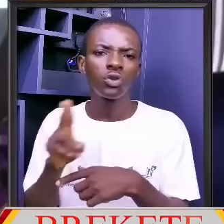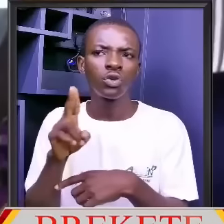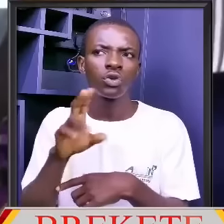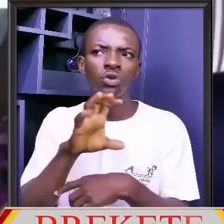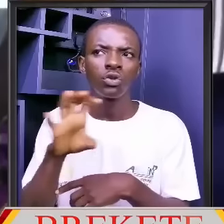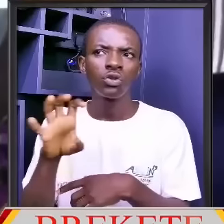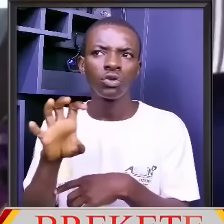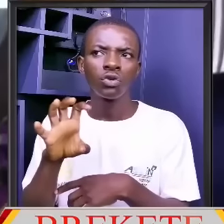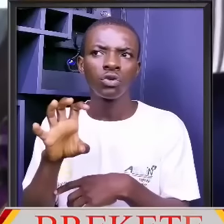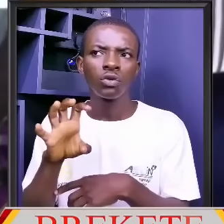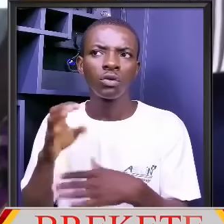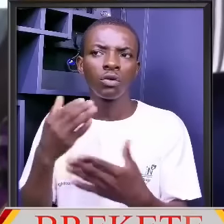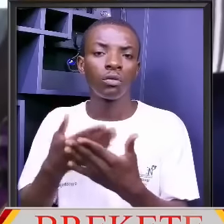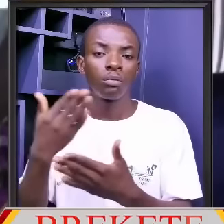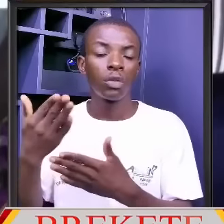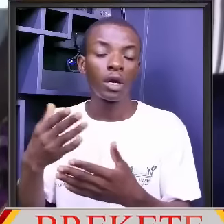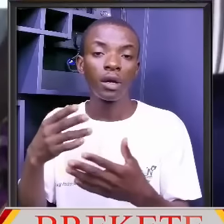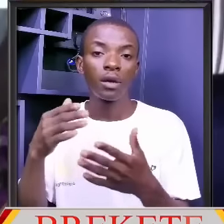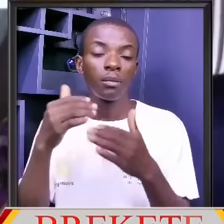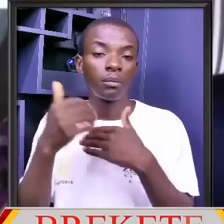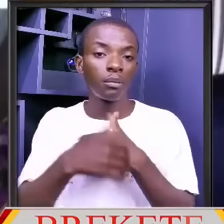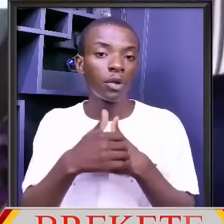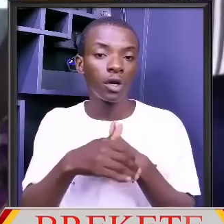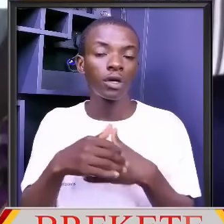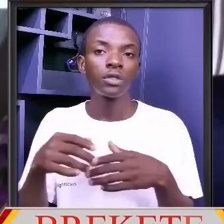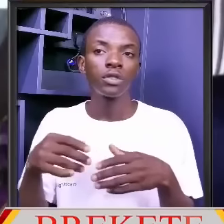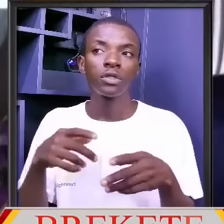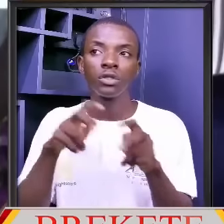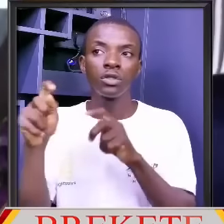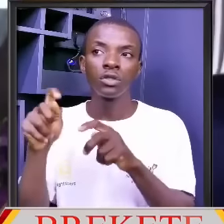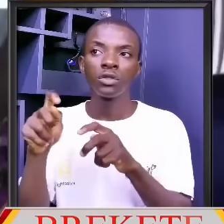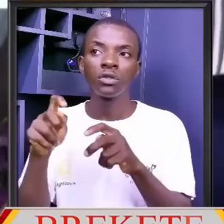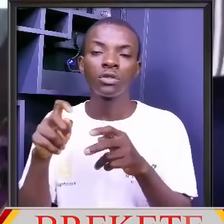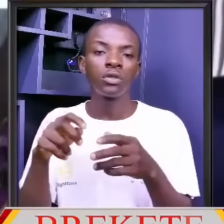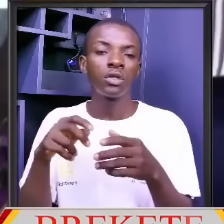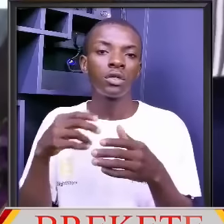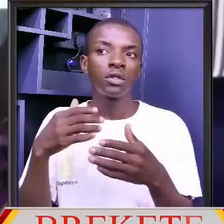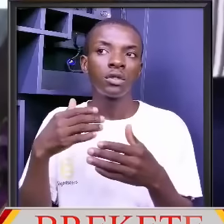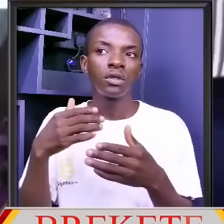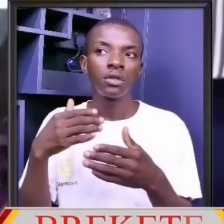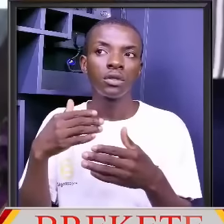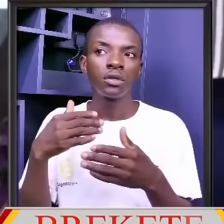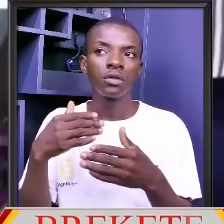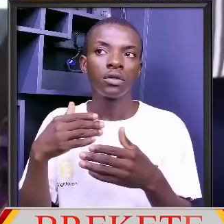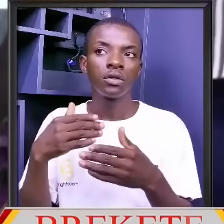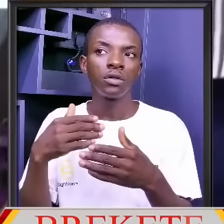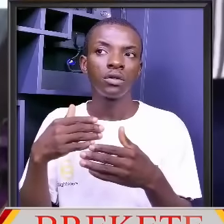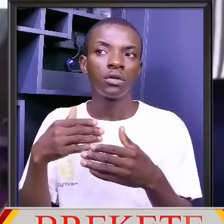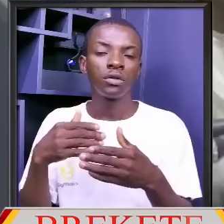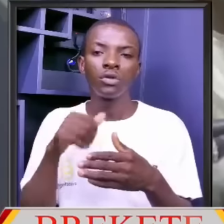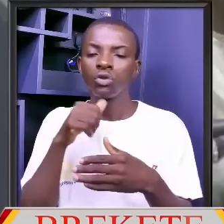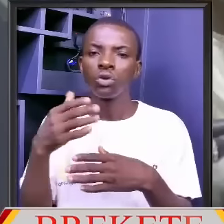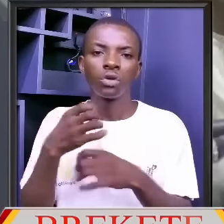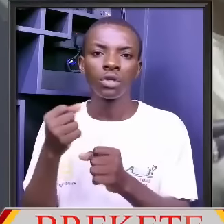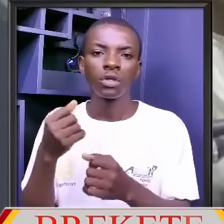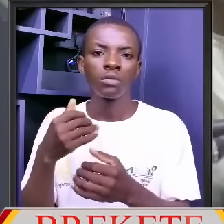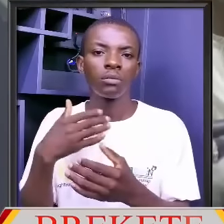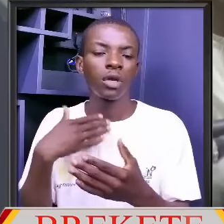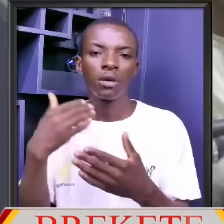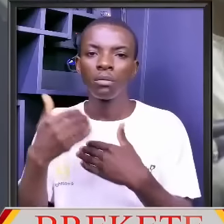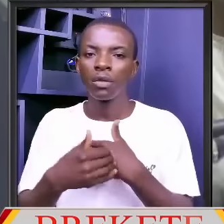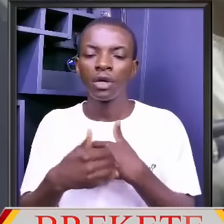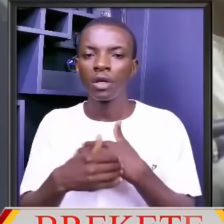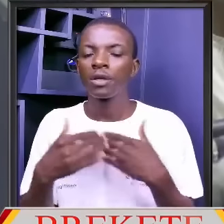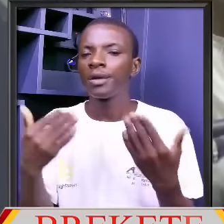500 naira, I can't buy bread. Ooh. I can't do transport. Come meet my mother. Give her the it's bread. Still pursue me, not collect my